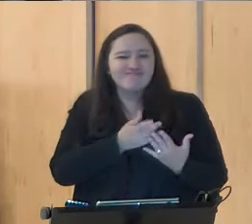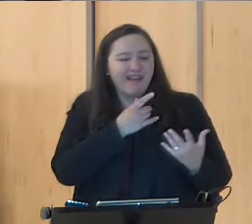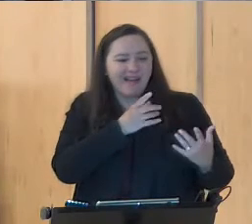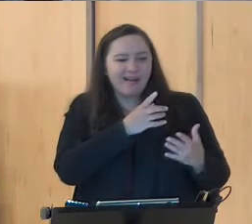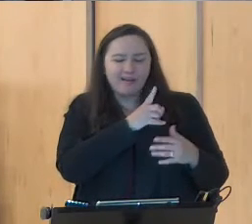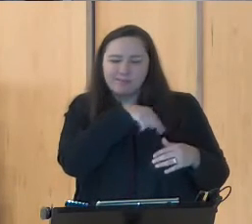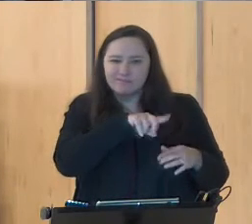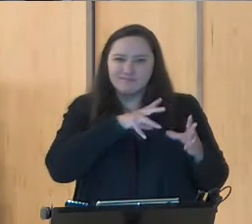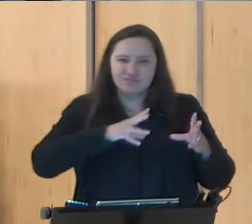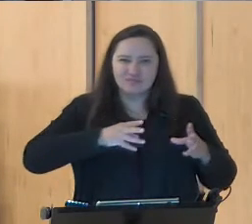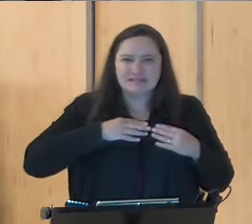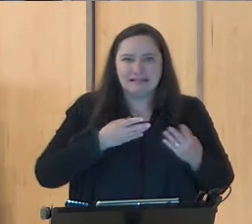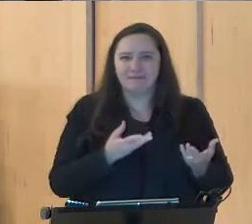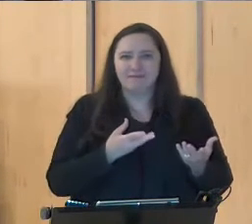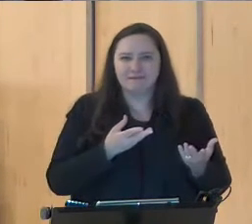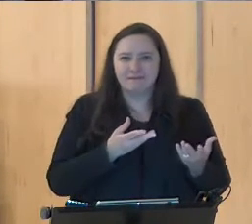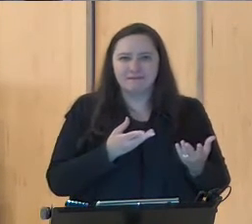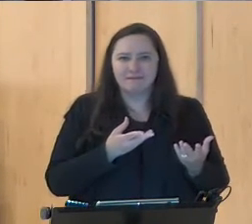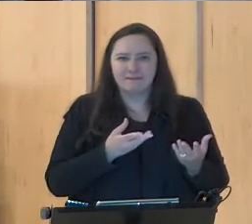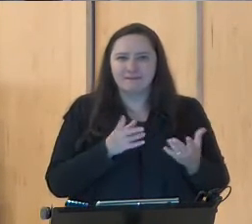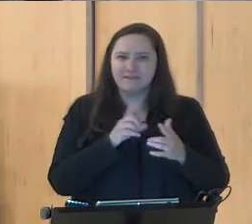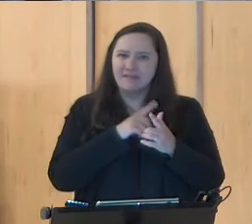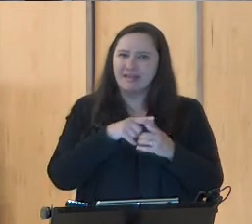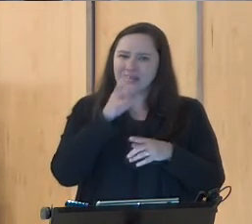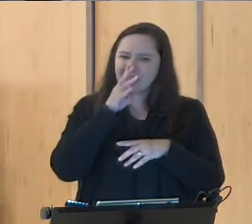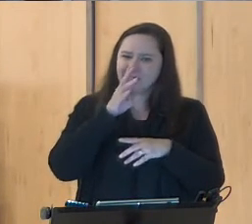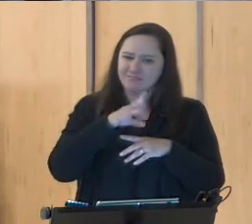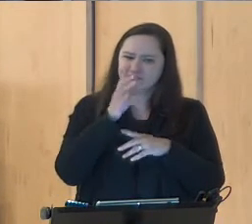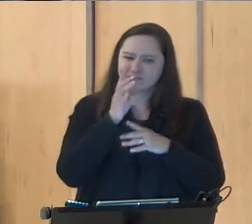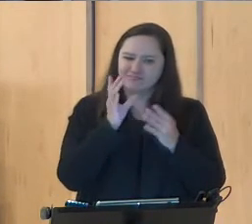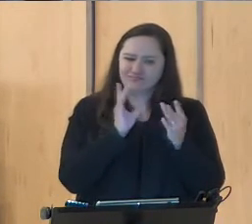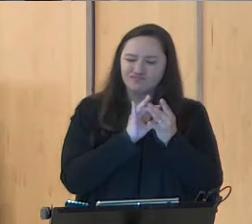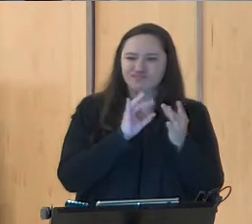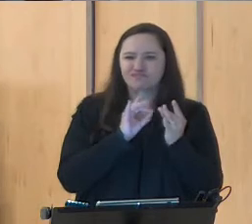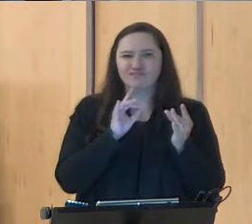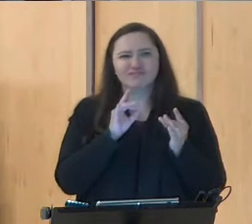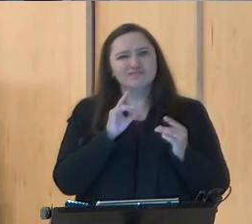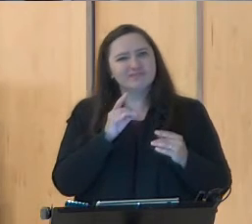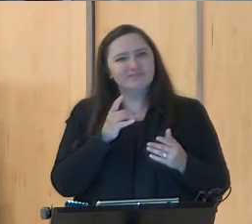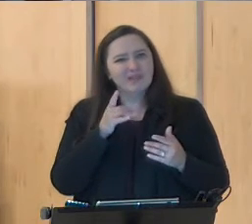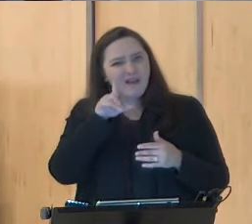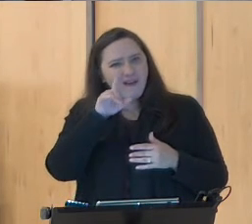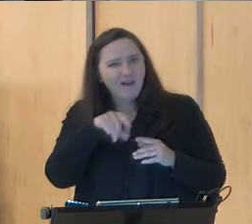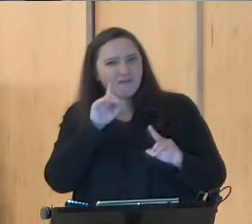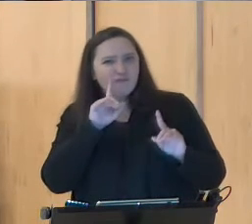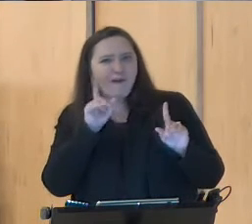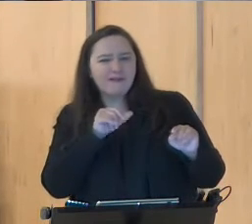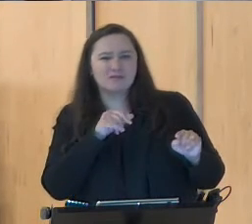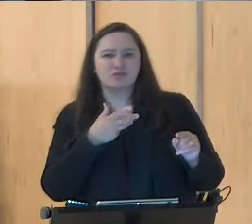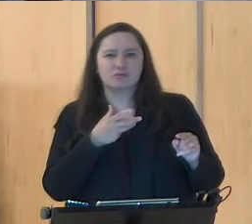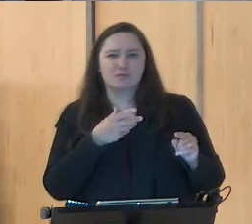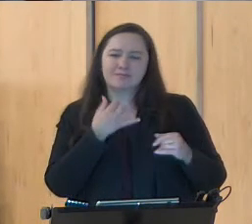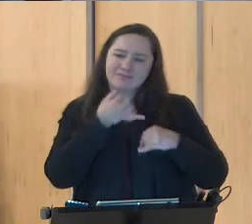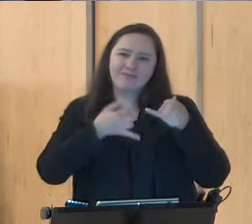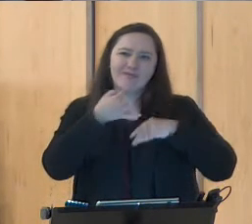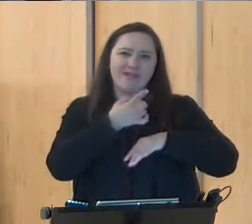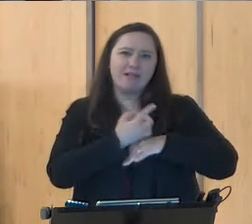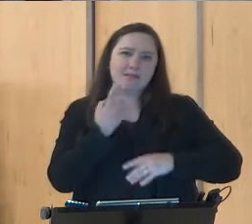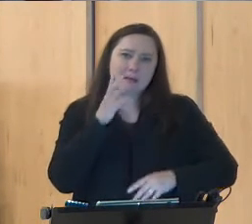it, simply give the testimony that they will have to answer to Jesus for that on Judgment Day.